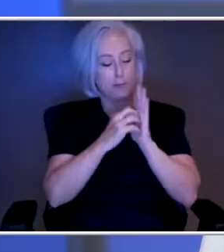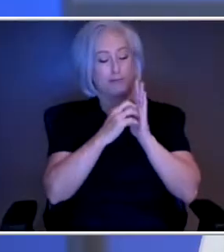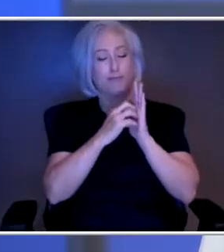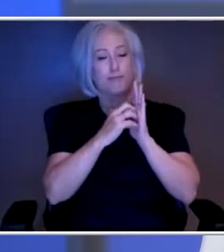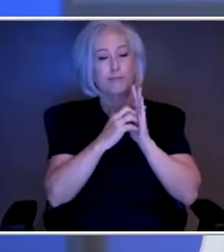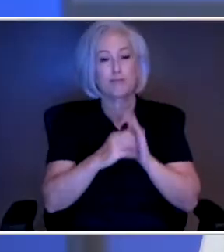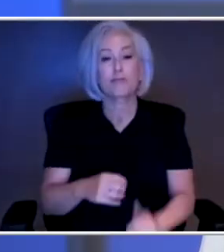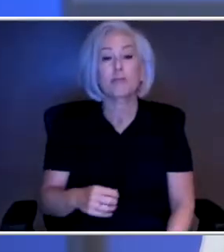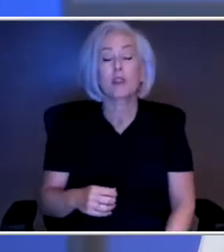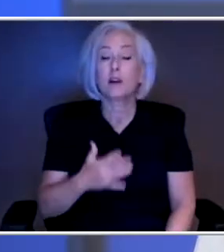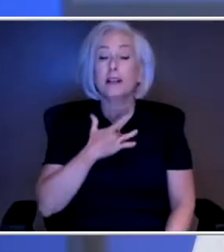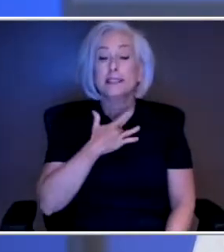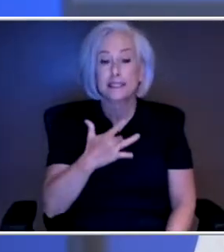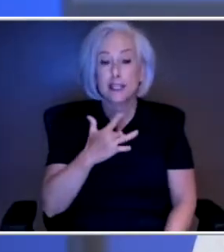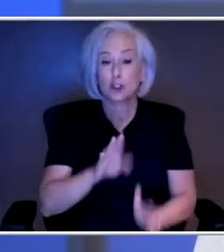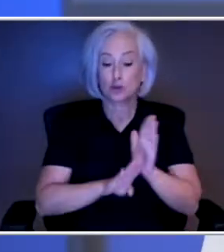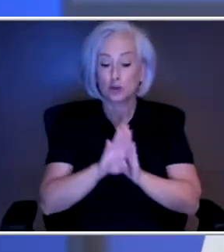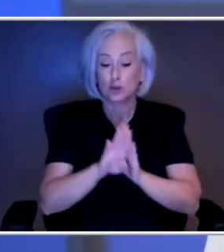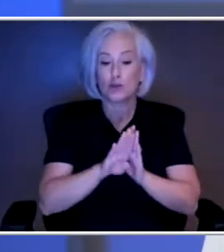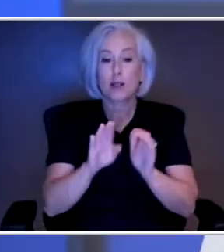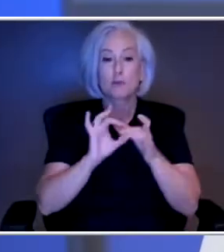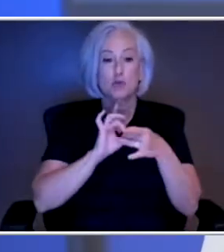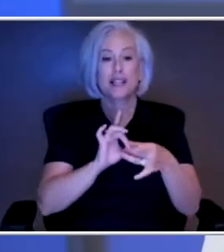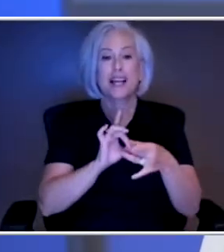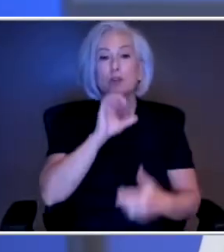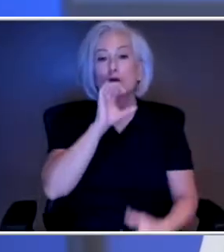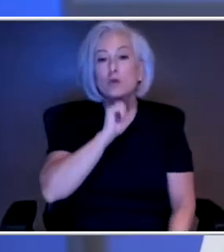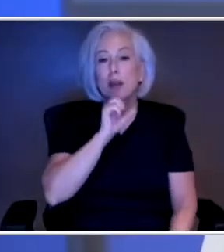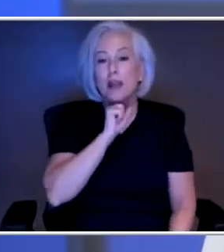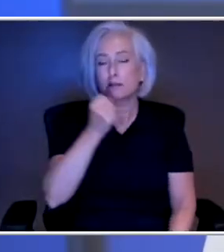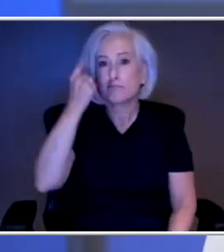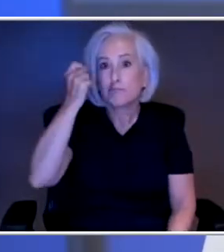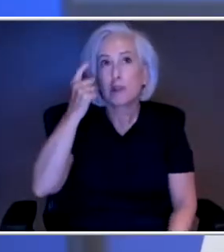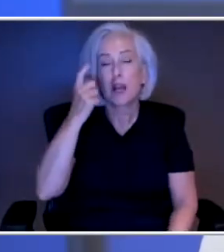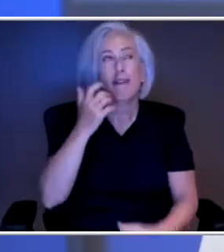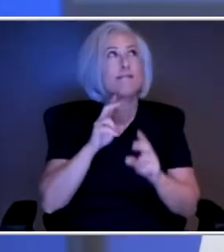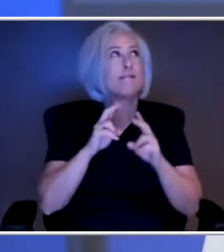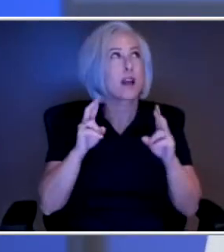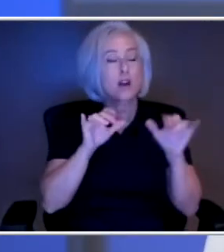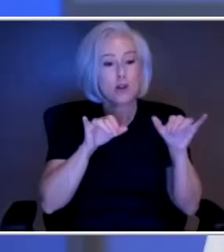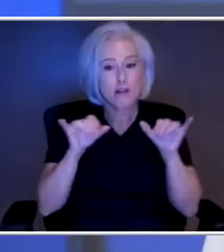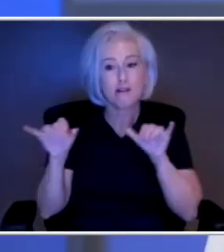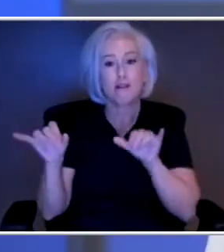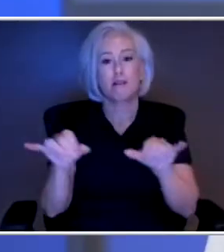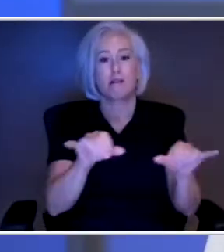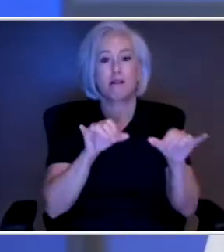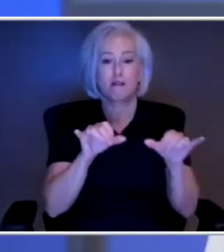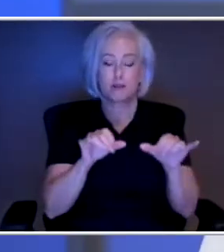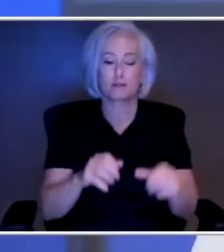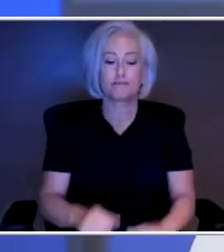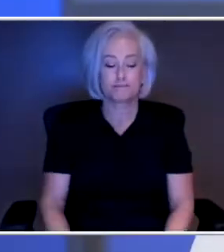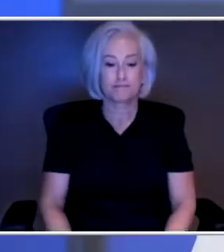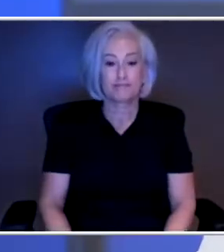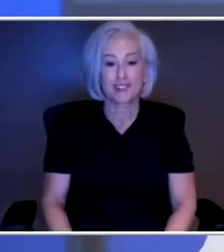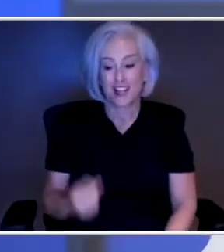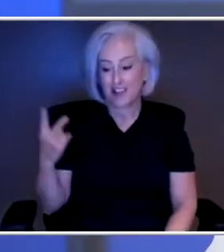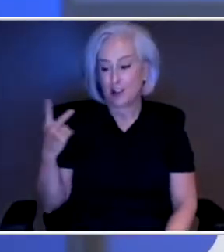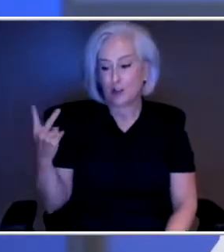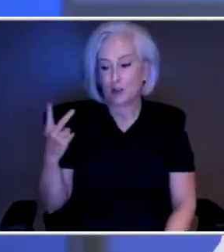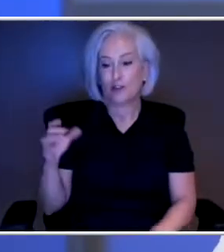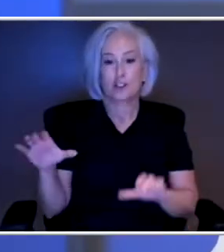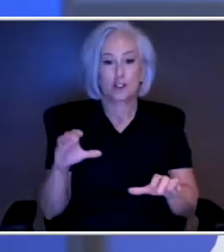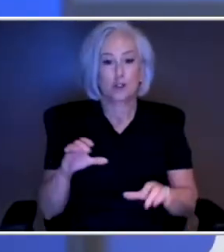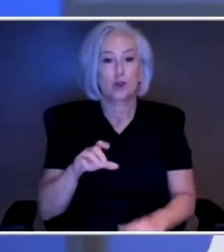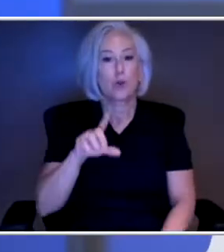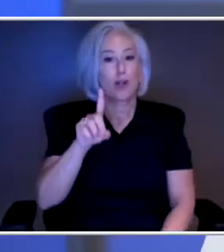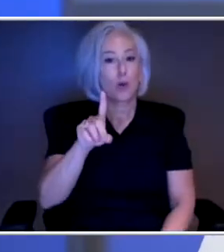to develop more with age. They're incredibly common. So I think between John and I, it feels like we do about 100 biopsies a day for a